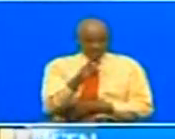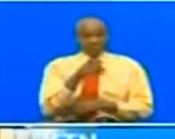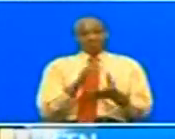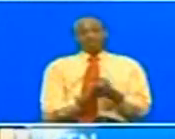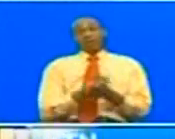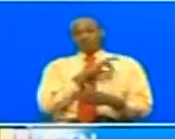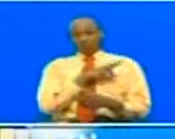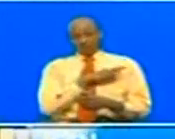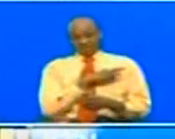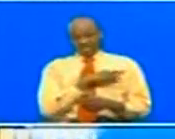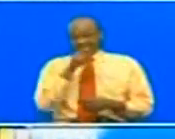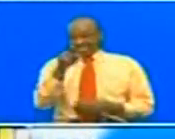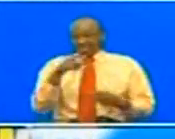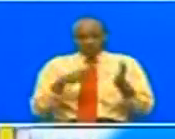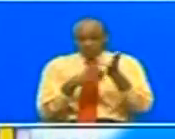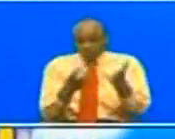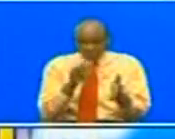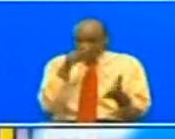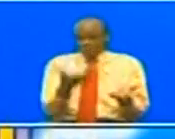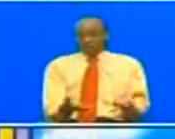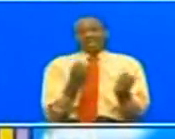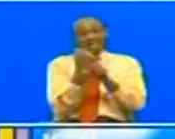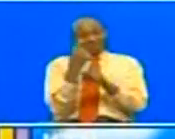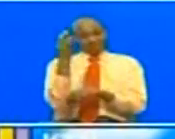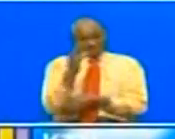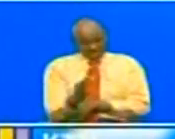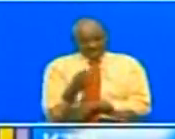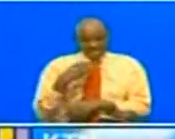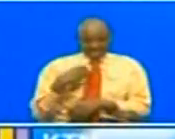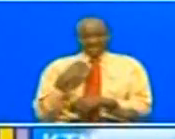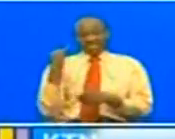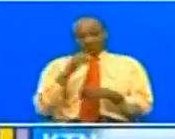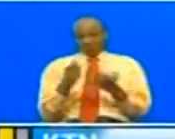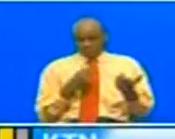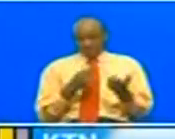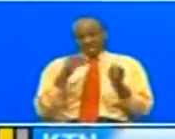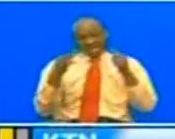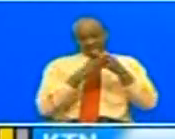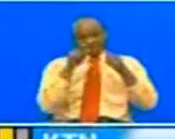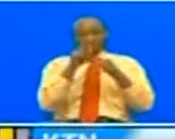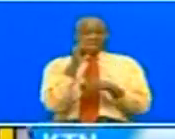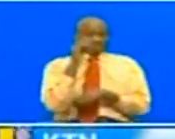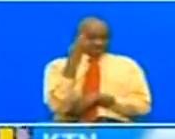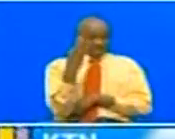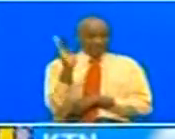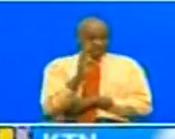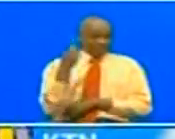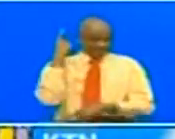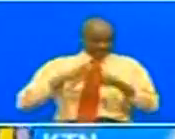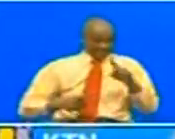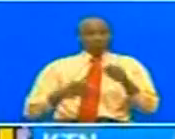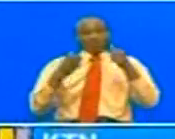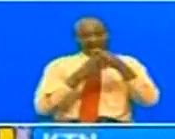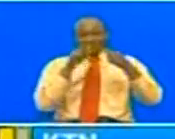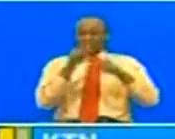net profit. This attributed to the 11% jump in interest income from 8.3 billion shillings last year to